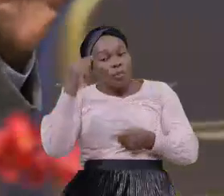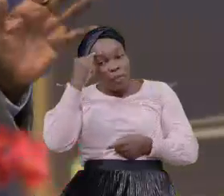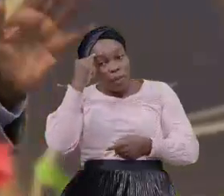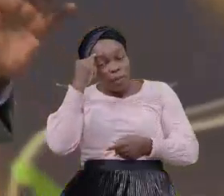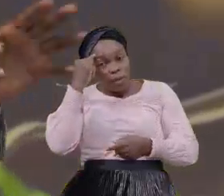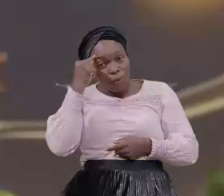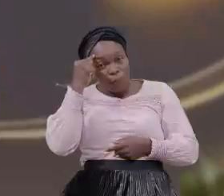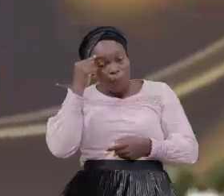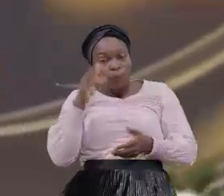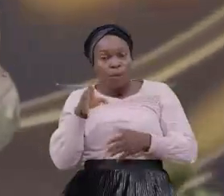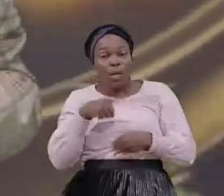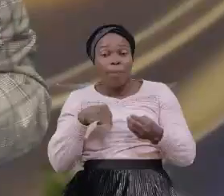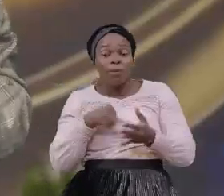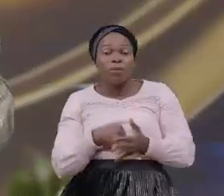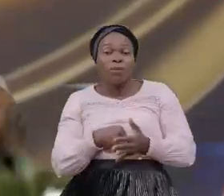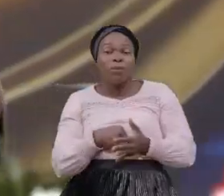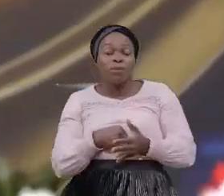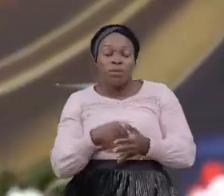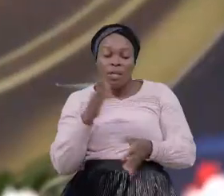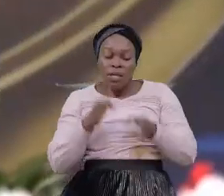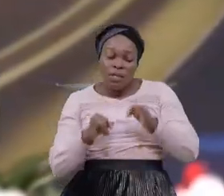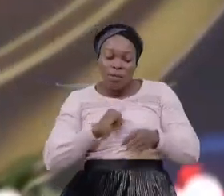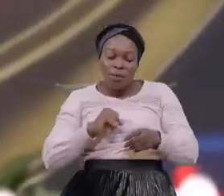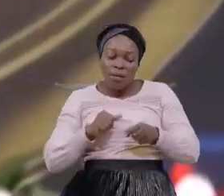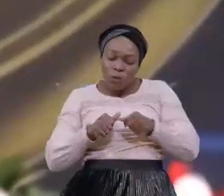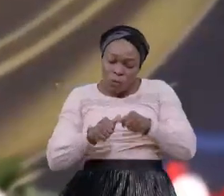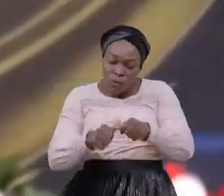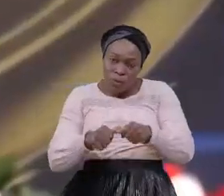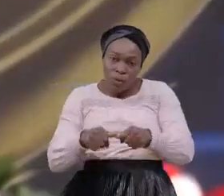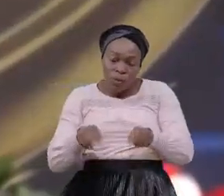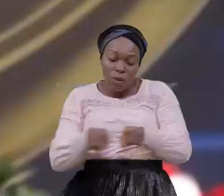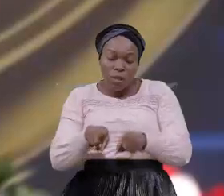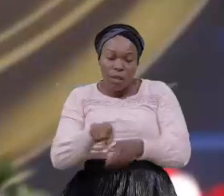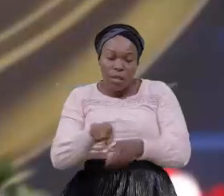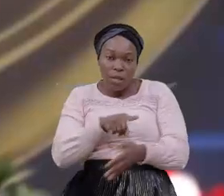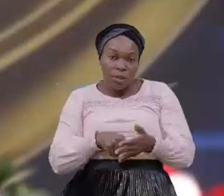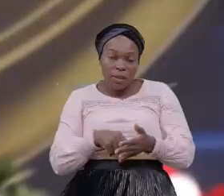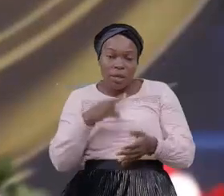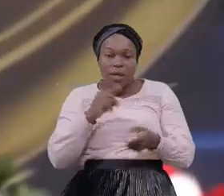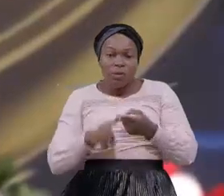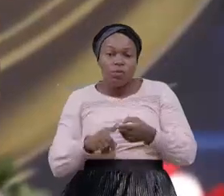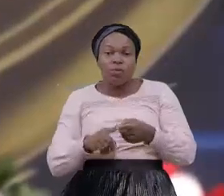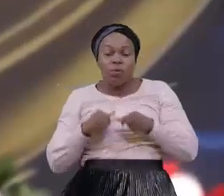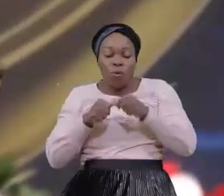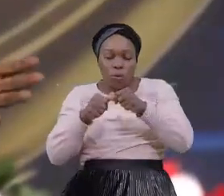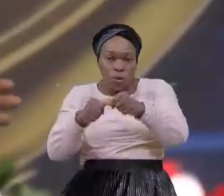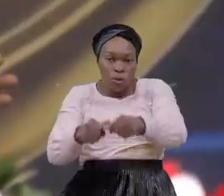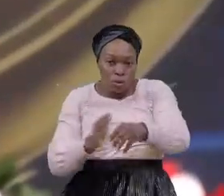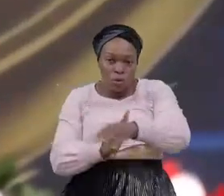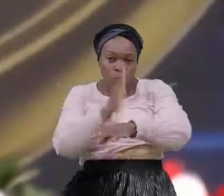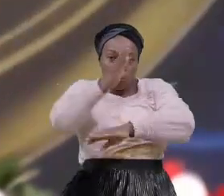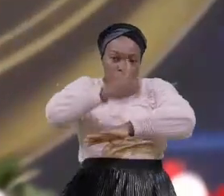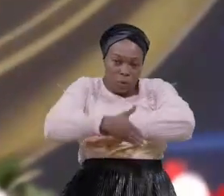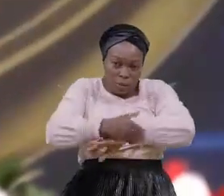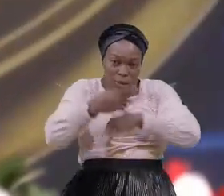I continue like this, and I keep on crossing the line, and I keep on